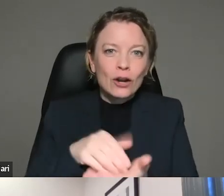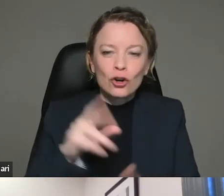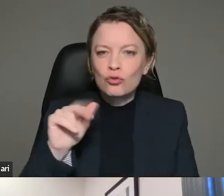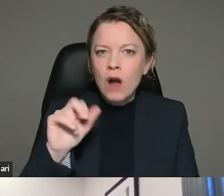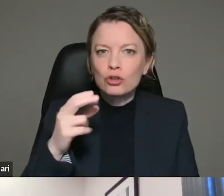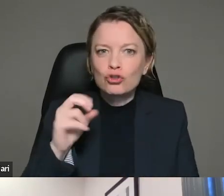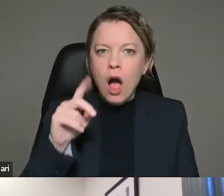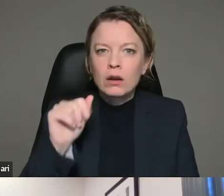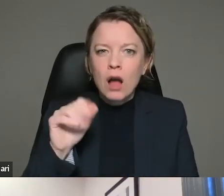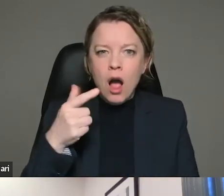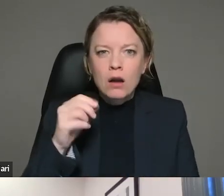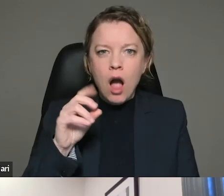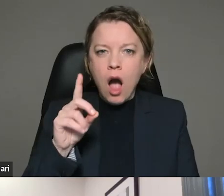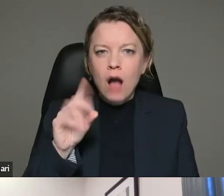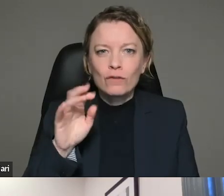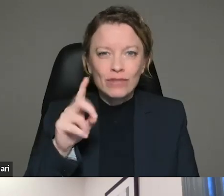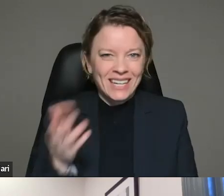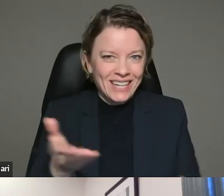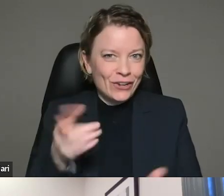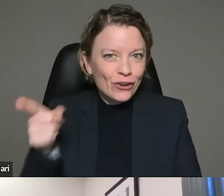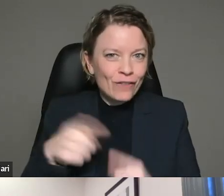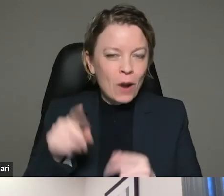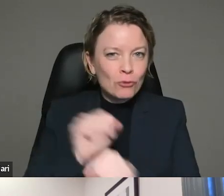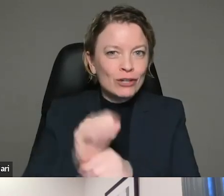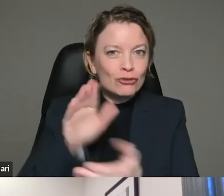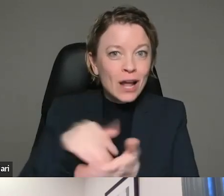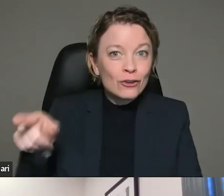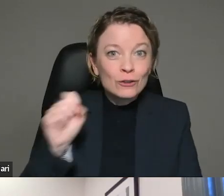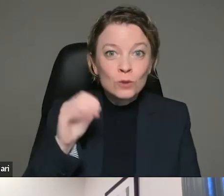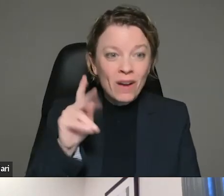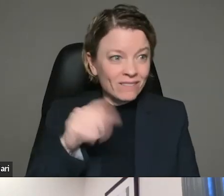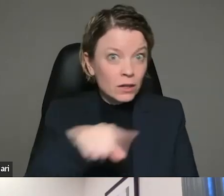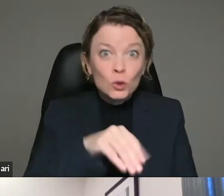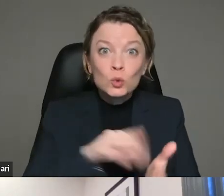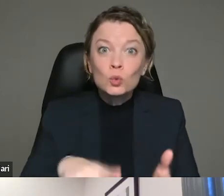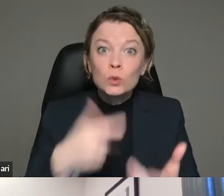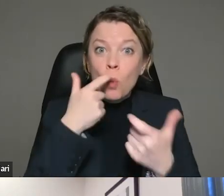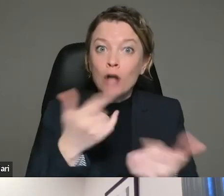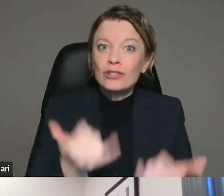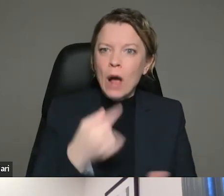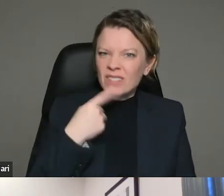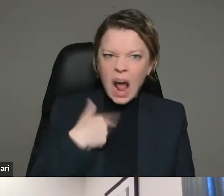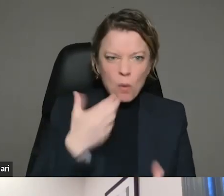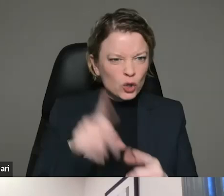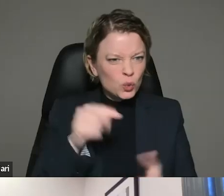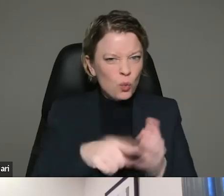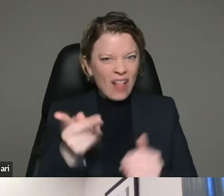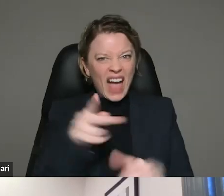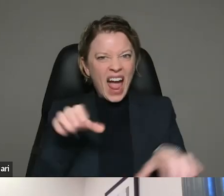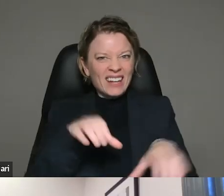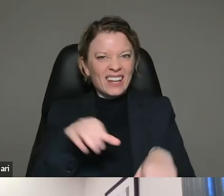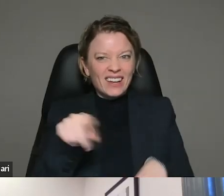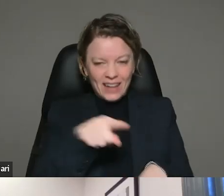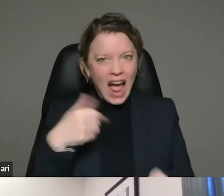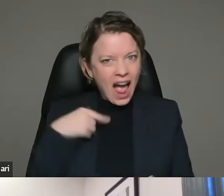Gottfried is on. And so if there are students who say, gosh, I want to do what Farah and Monica did, you know, there's someone at